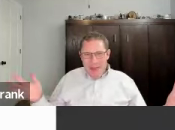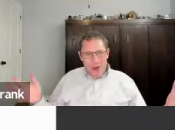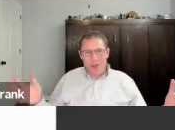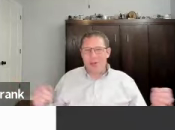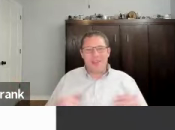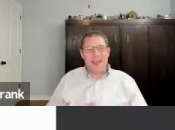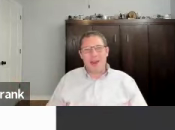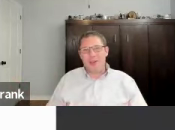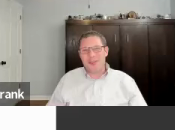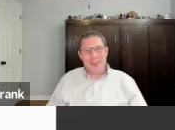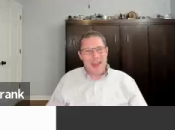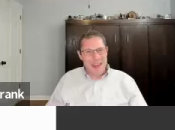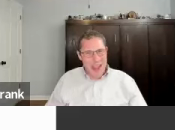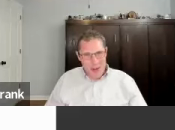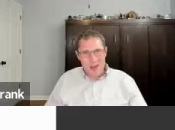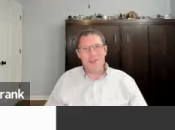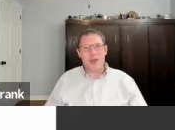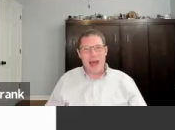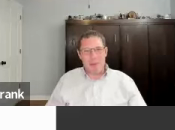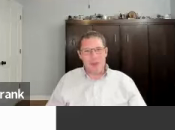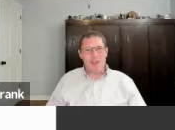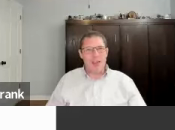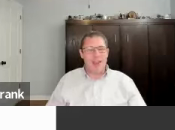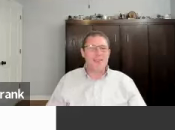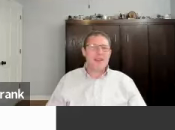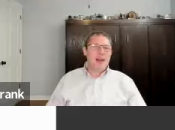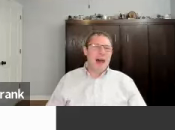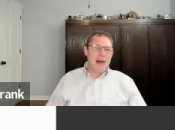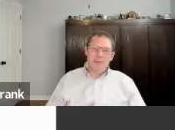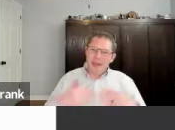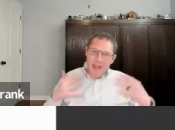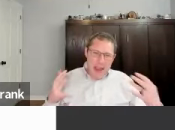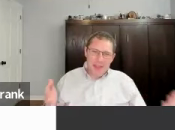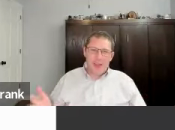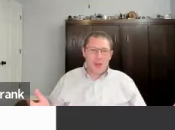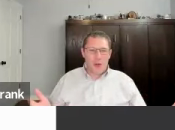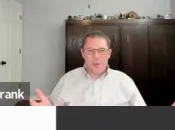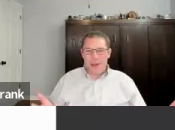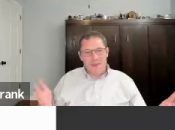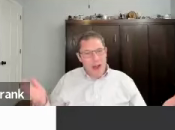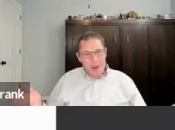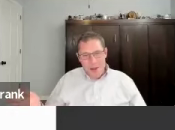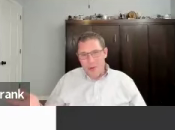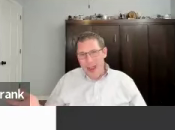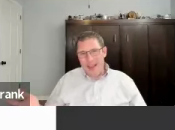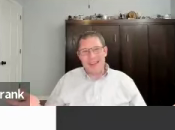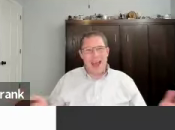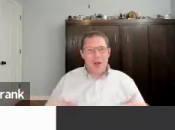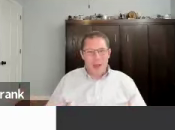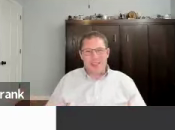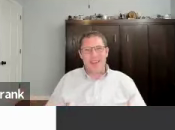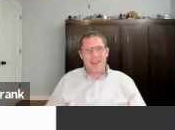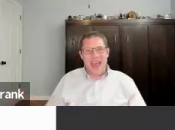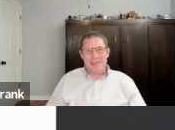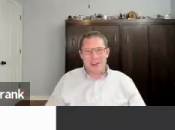Sometimes we have worked with Illinois State Medical Society together to accomplish good things. And these other groups. And pharma too, right? It's